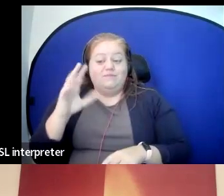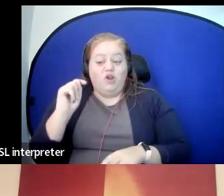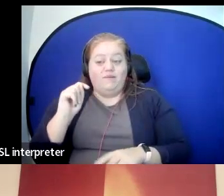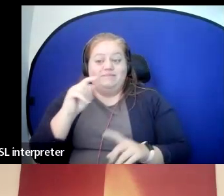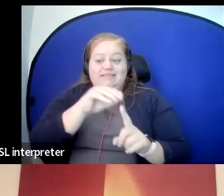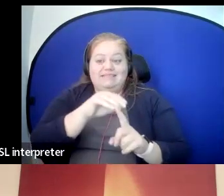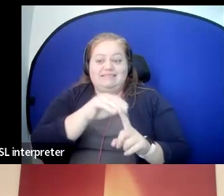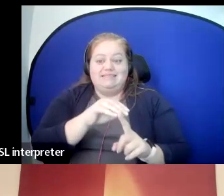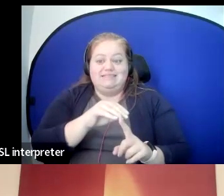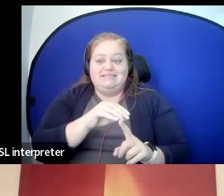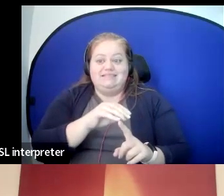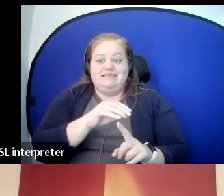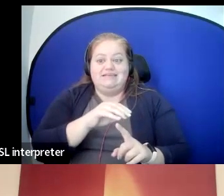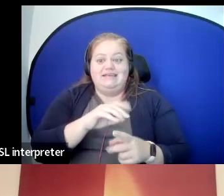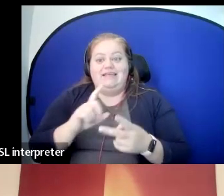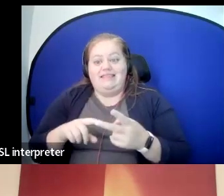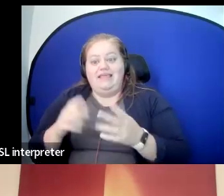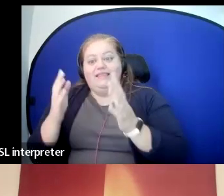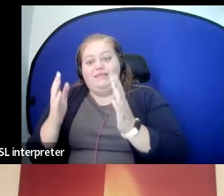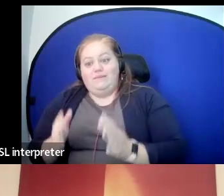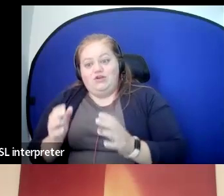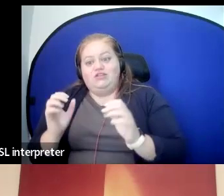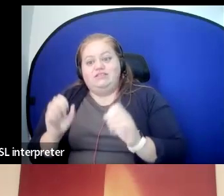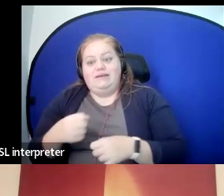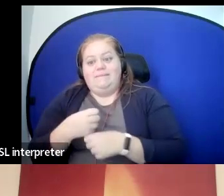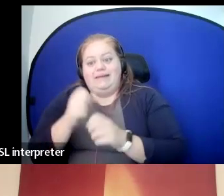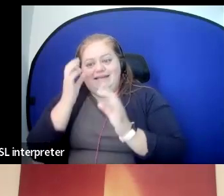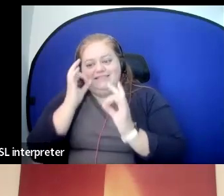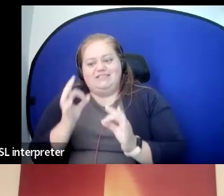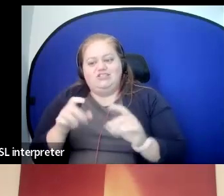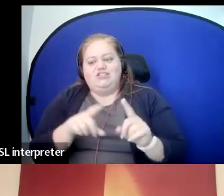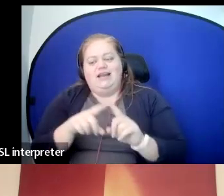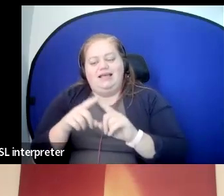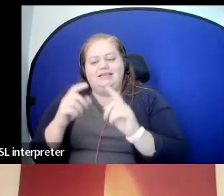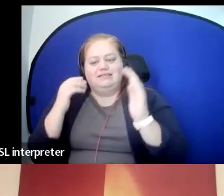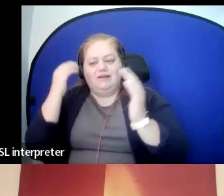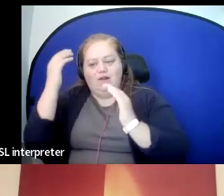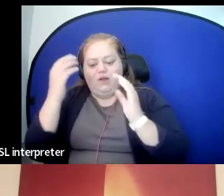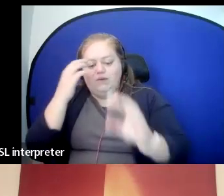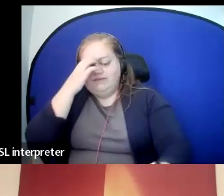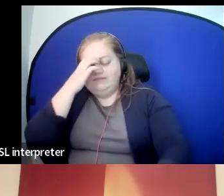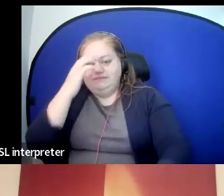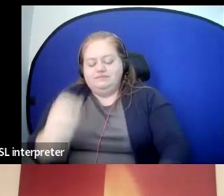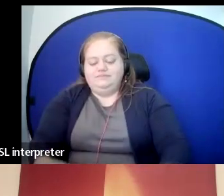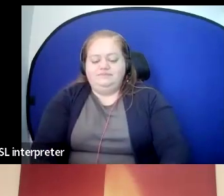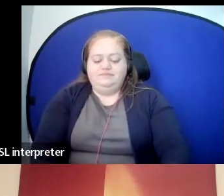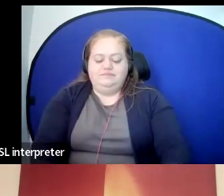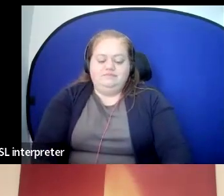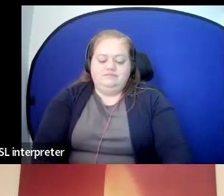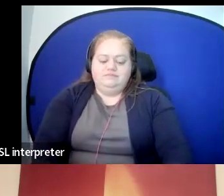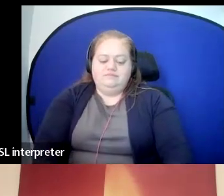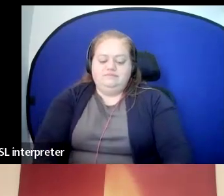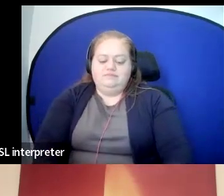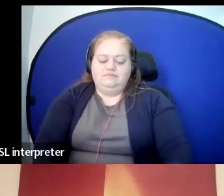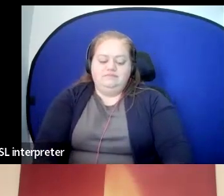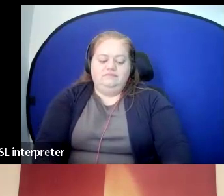then the person can make a decision as an adult and, you know, use it